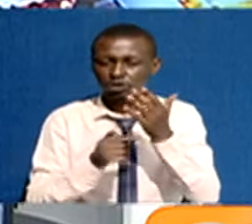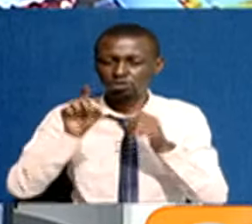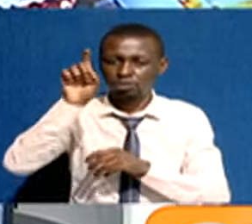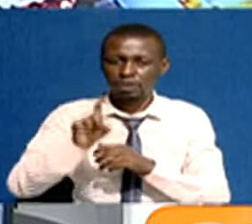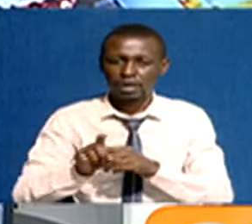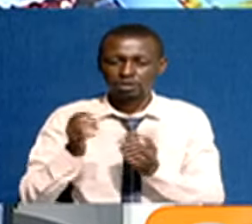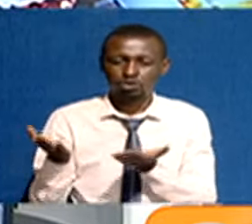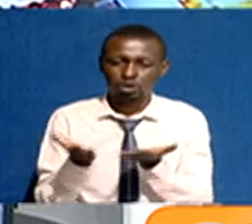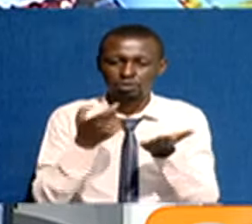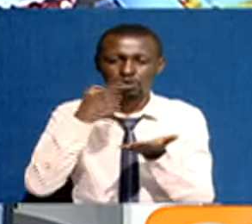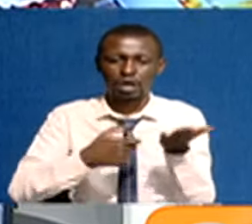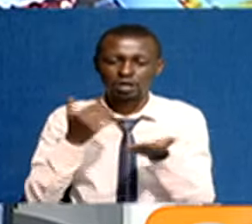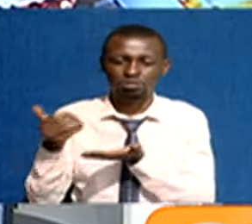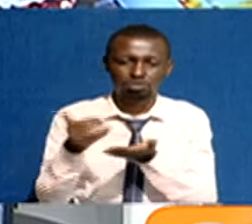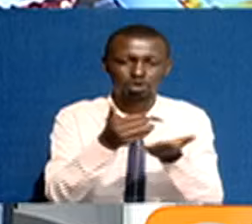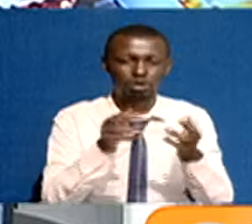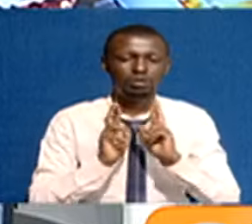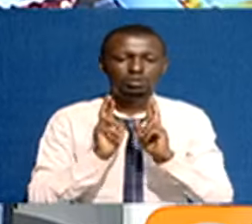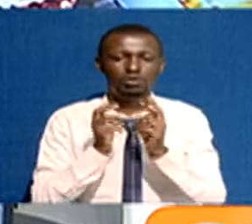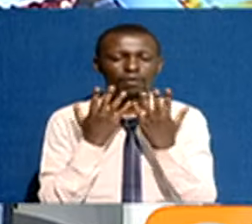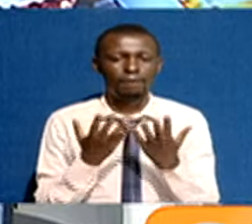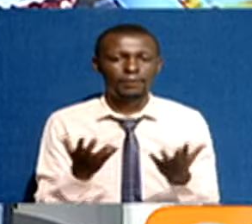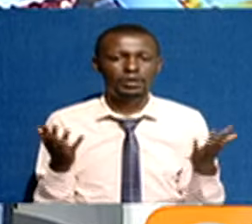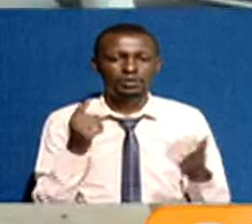revenue collection. Jasmine Omboy has more.